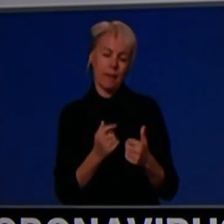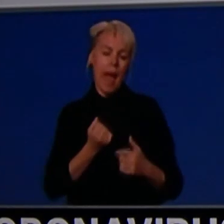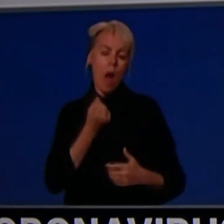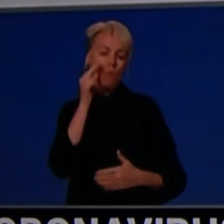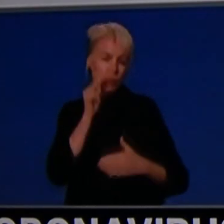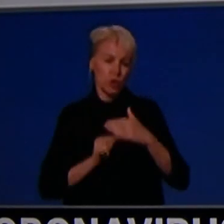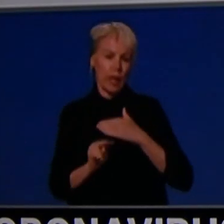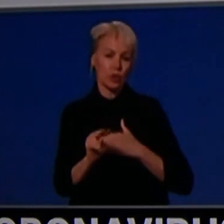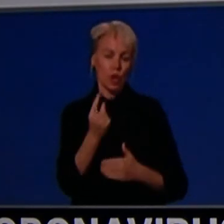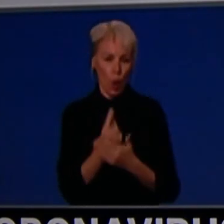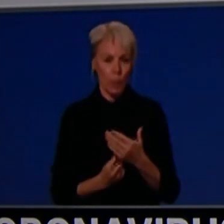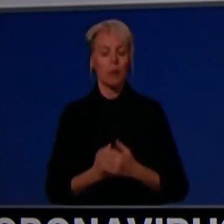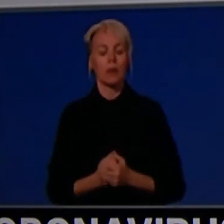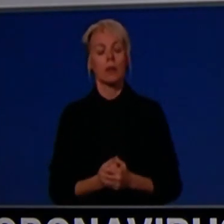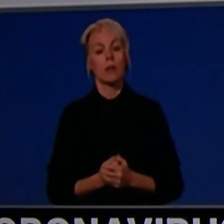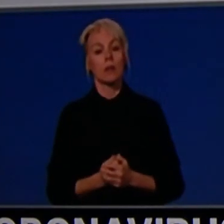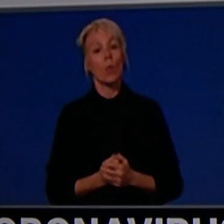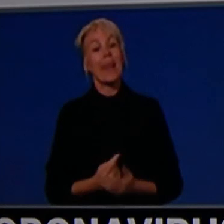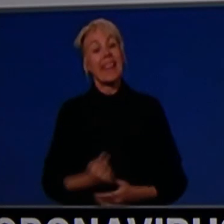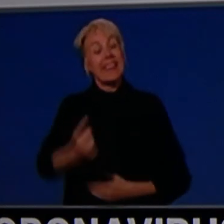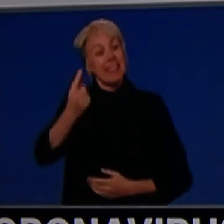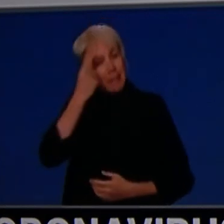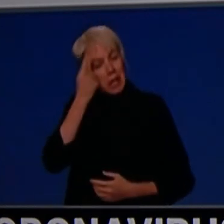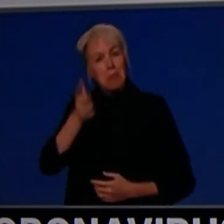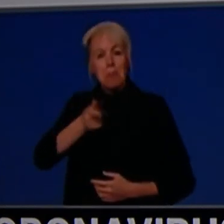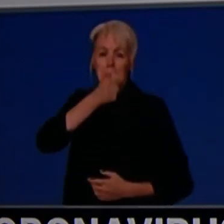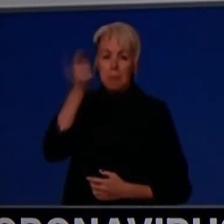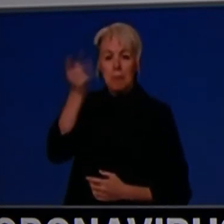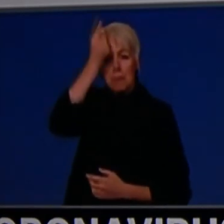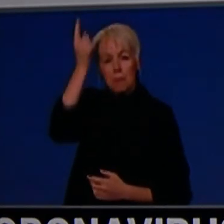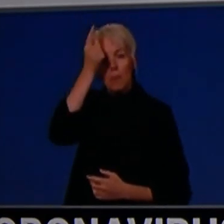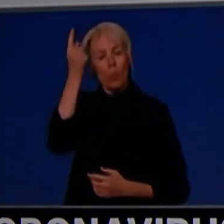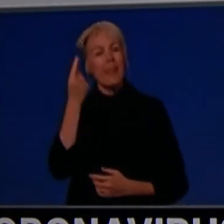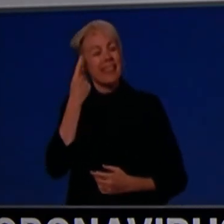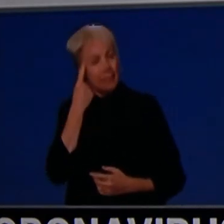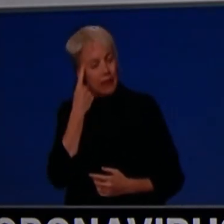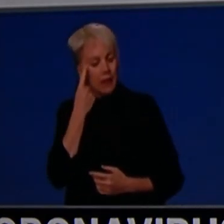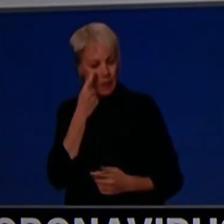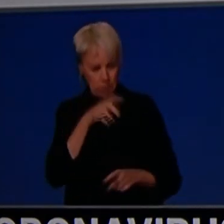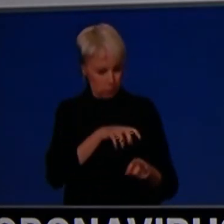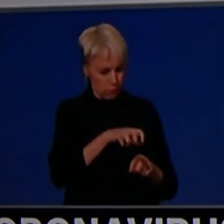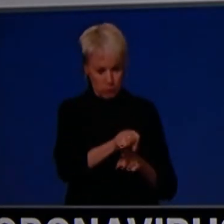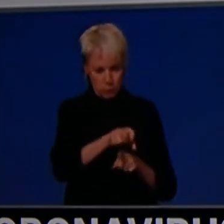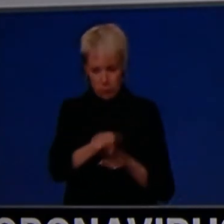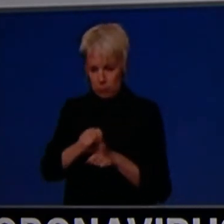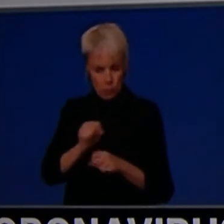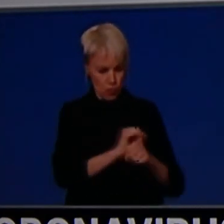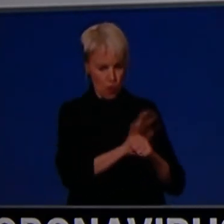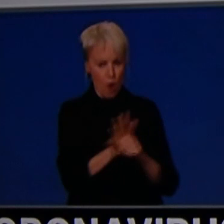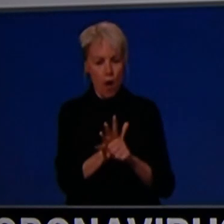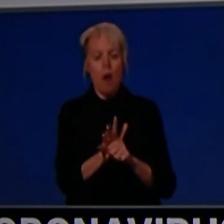could be detecting 100% of all cases, but their estimate is we're detecting within the margins of error of this model